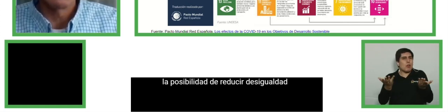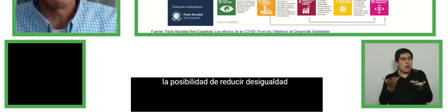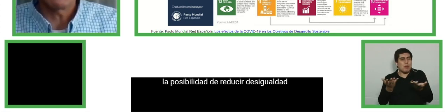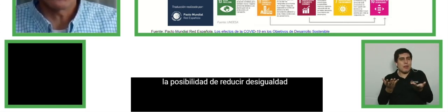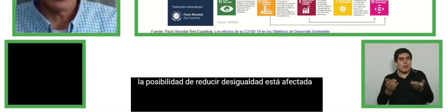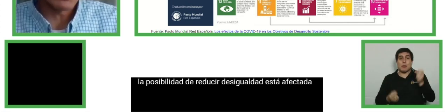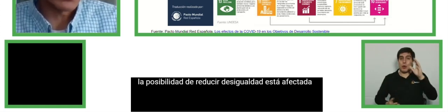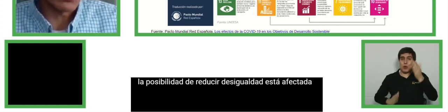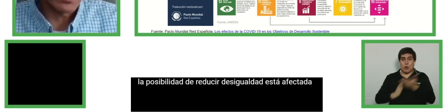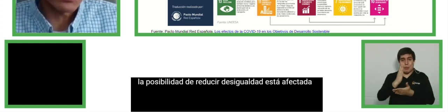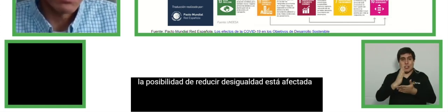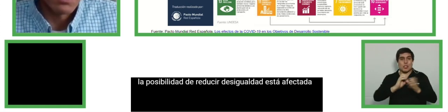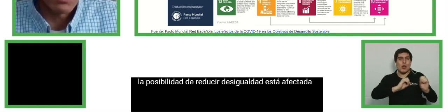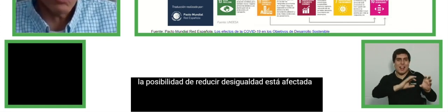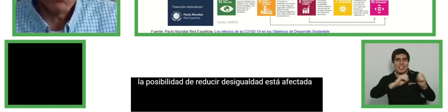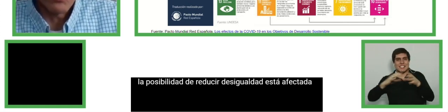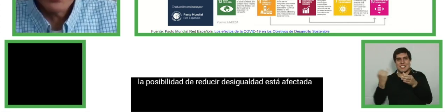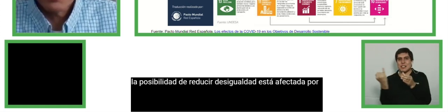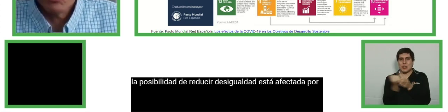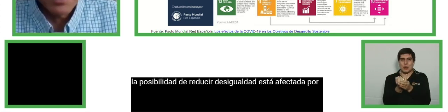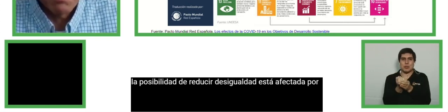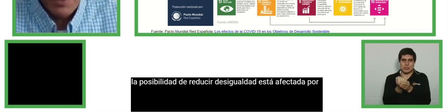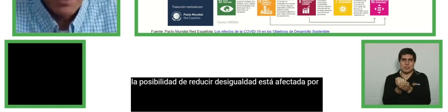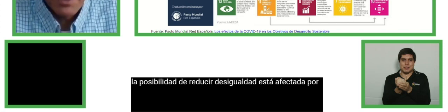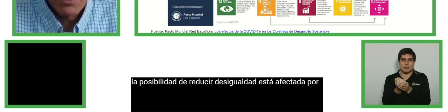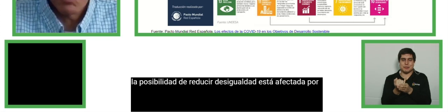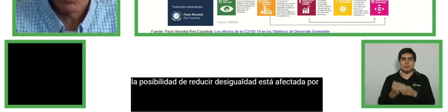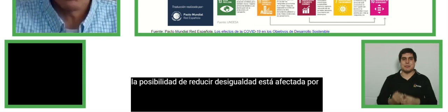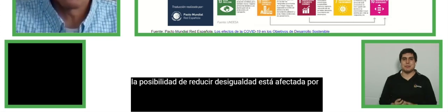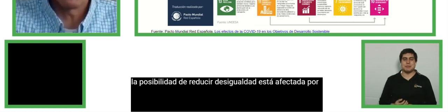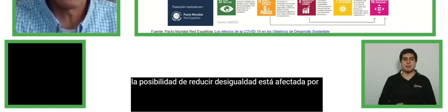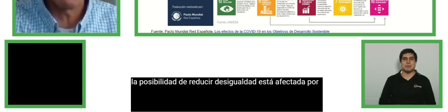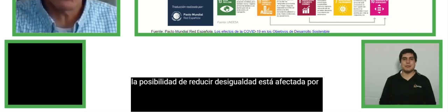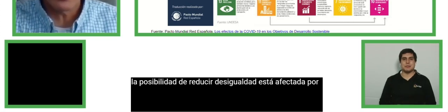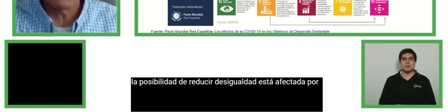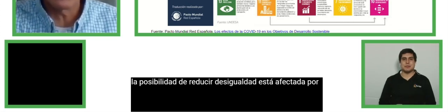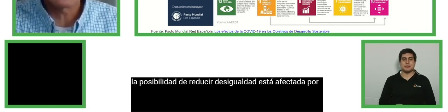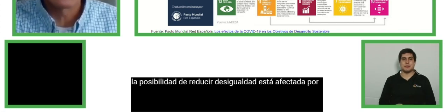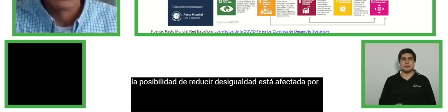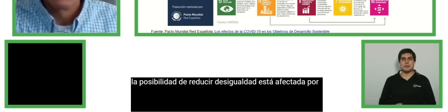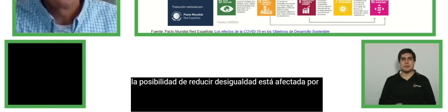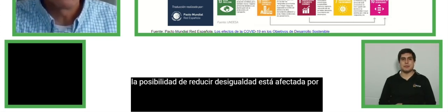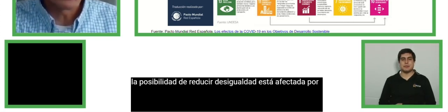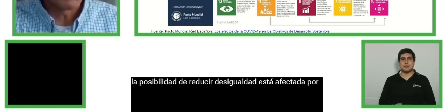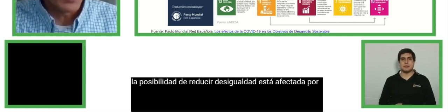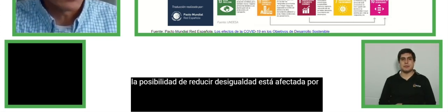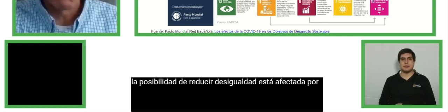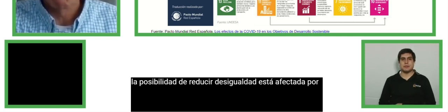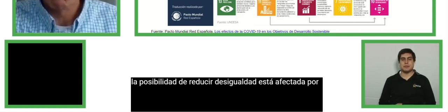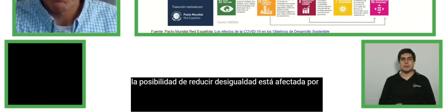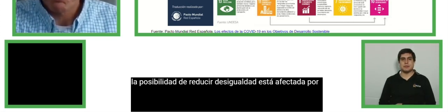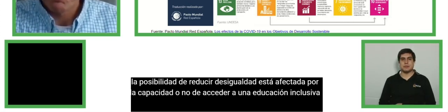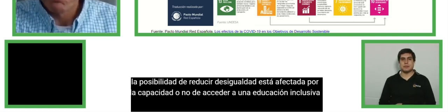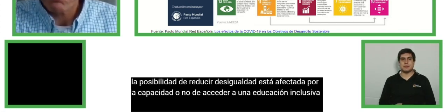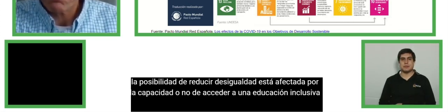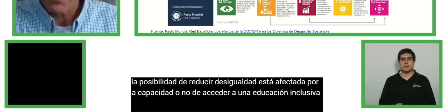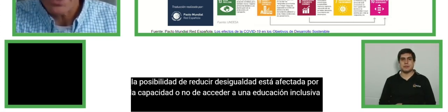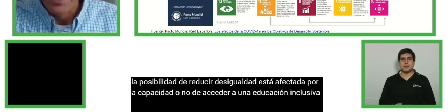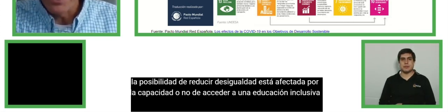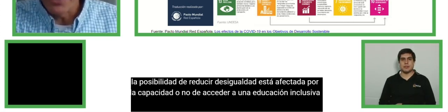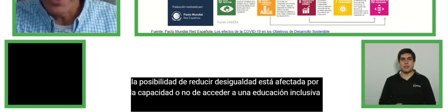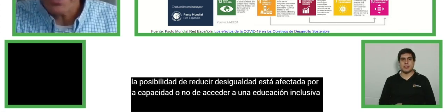people, as we understand them, and for very obvious reasons as well. So, next,